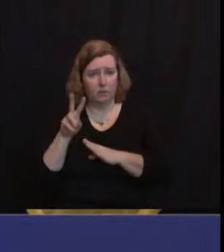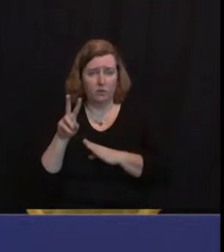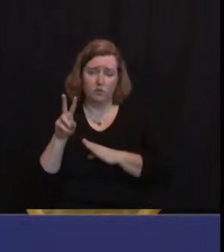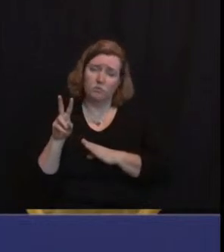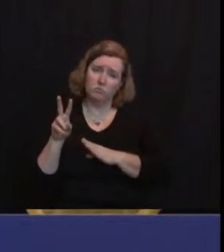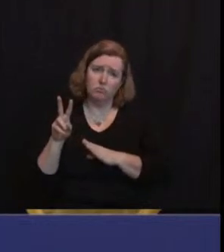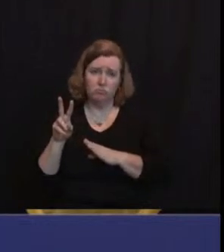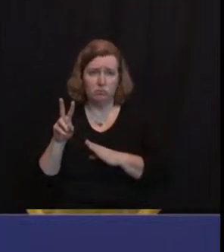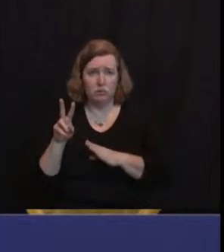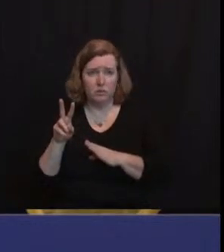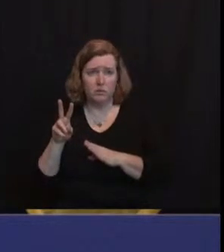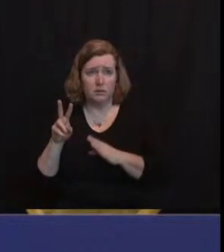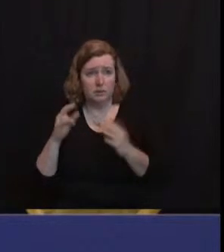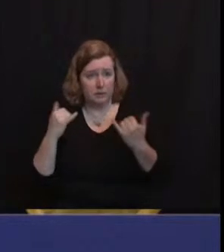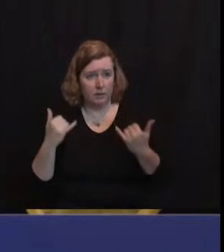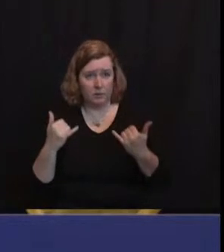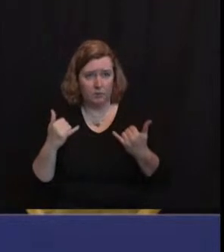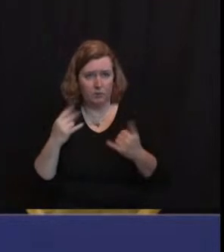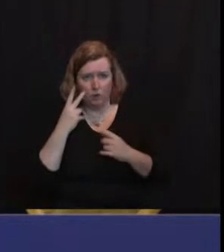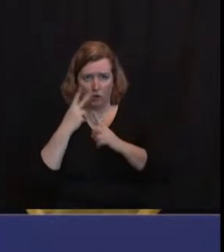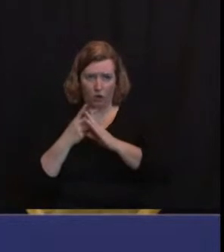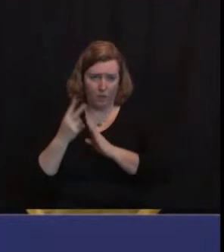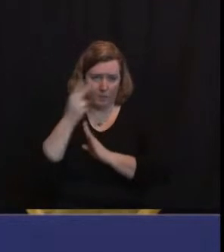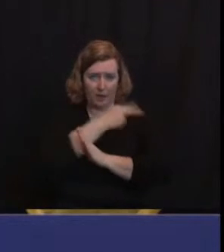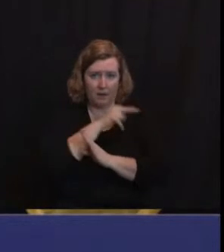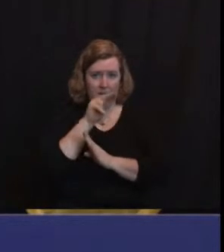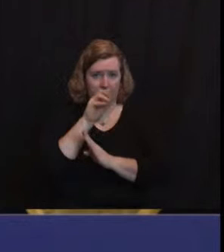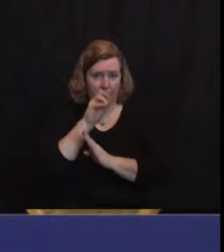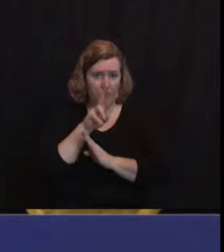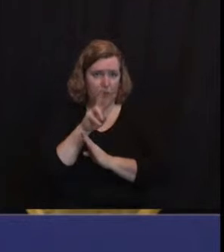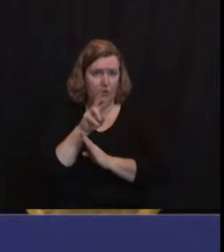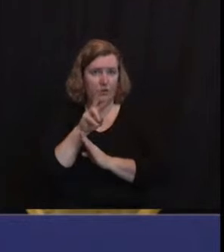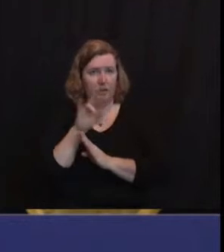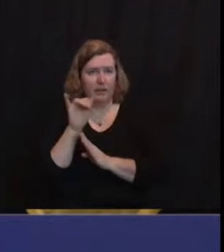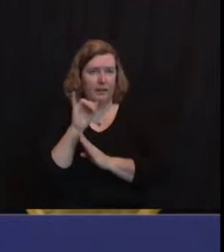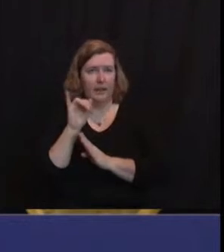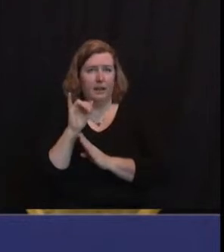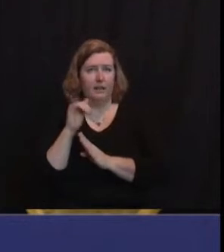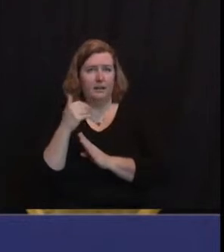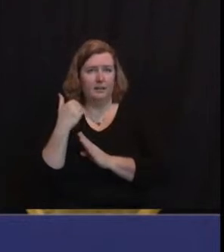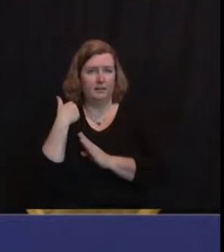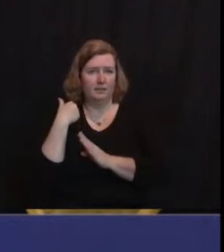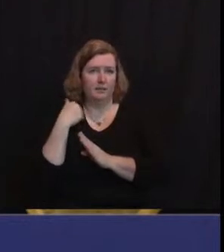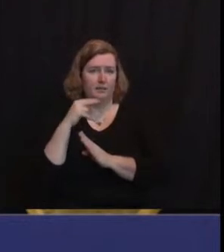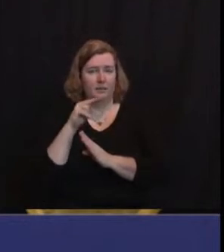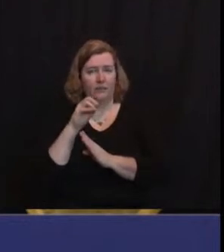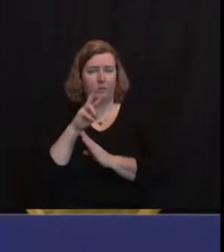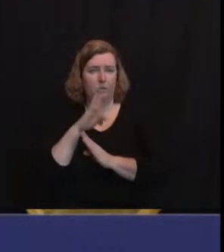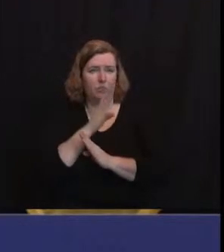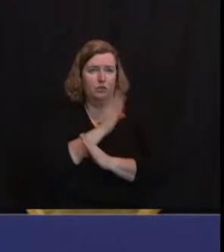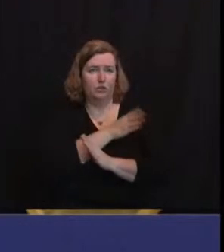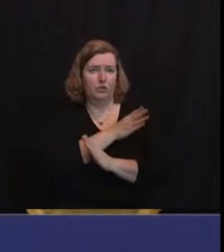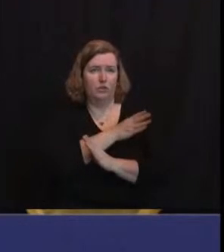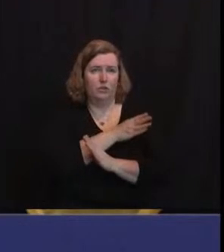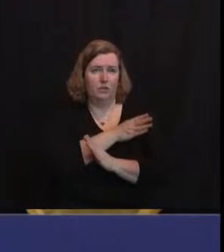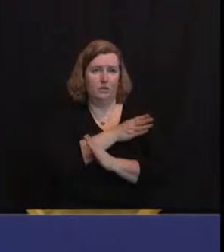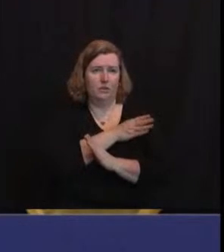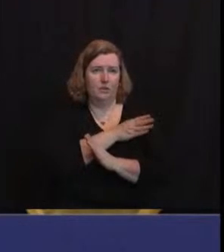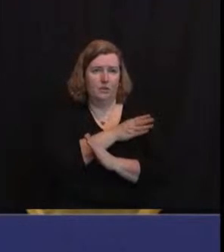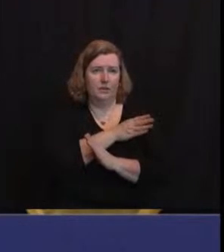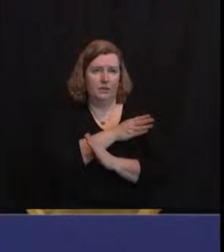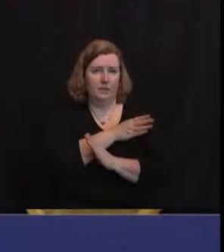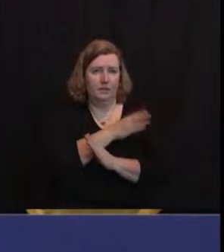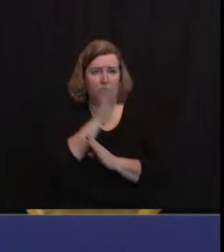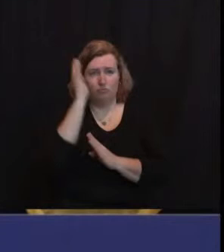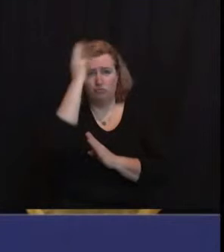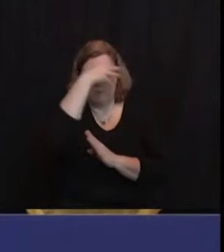like then? I just want to remind everybody of that. Donald Trump claimed that he had won the election and was going to